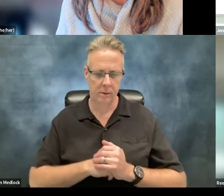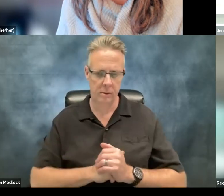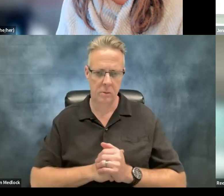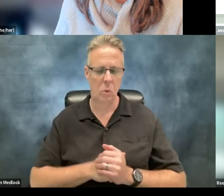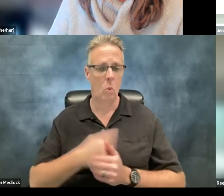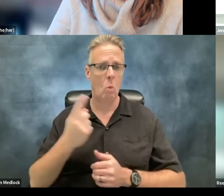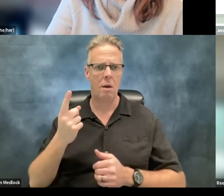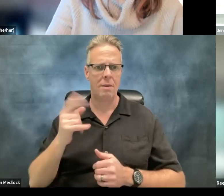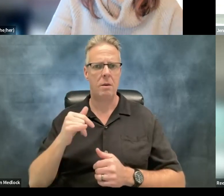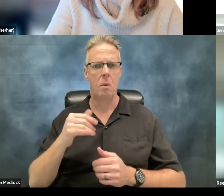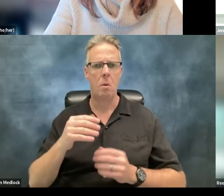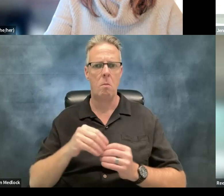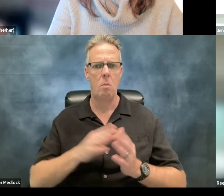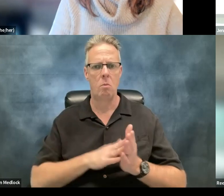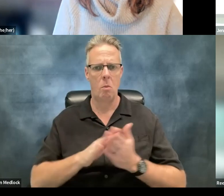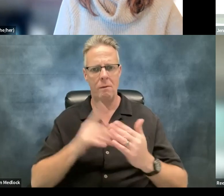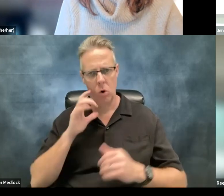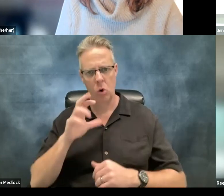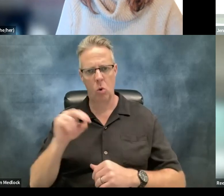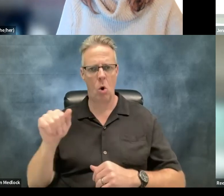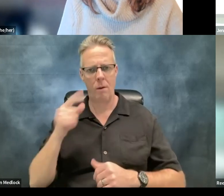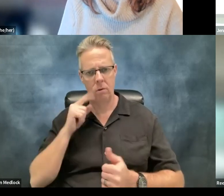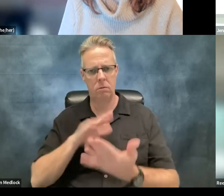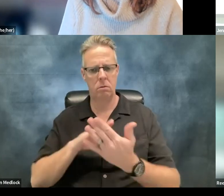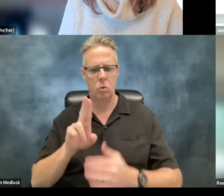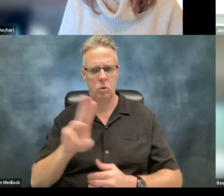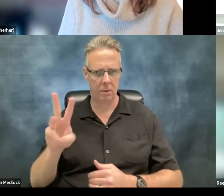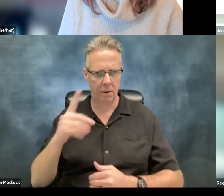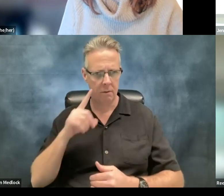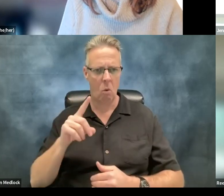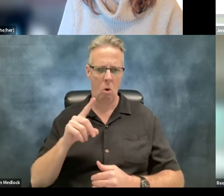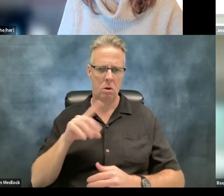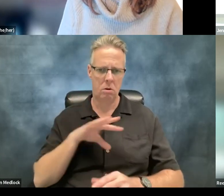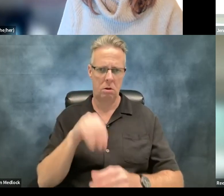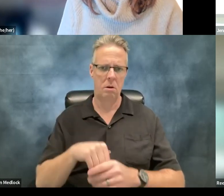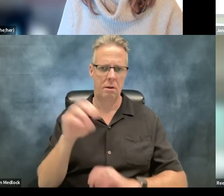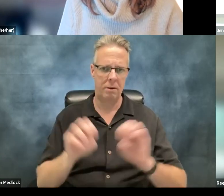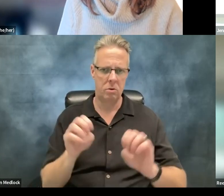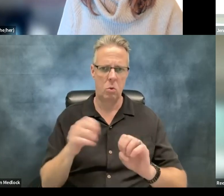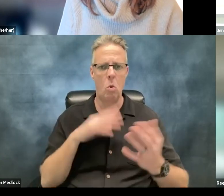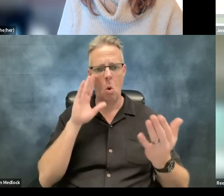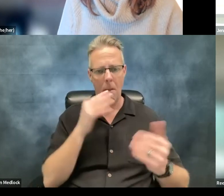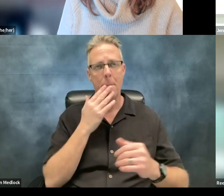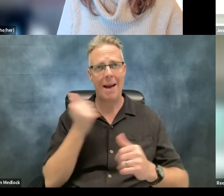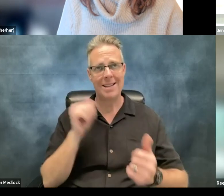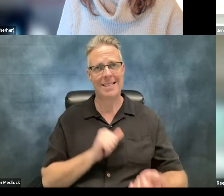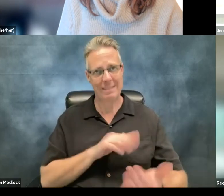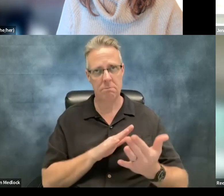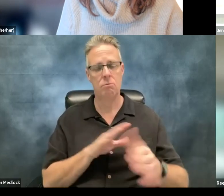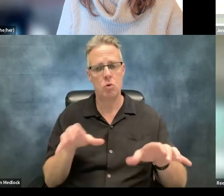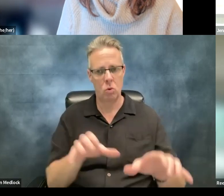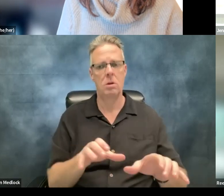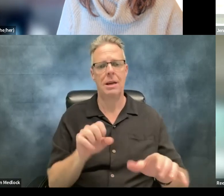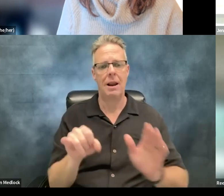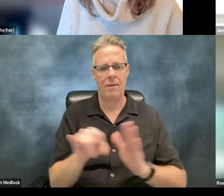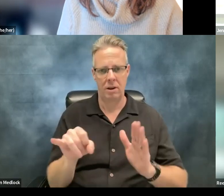of the motivations for CROA to approach the UW to engage in an evaluation was our hope that best practices could be identified.